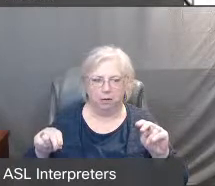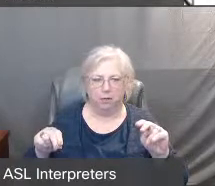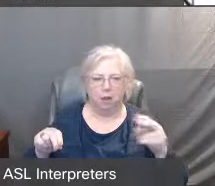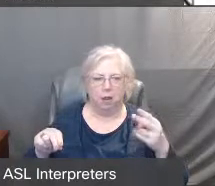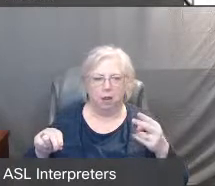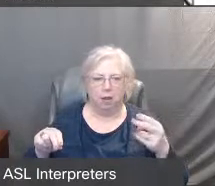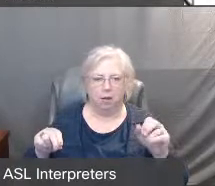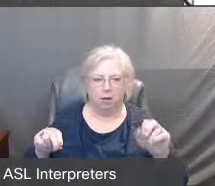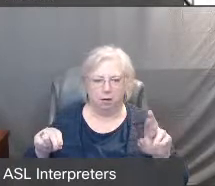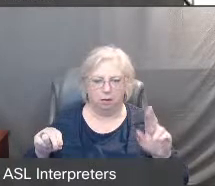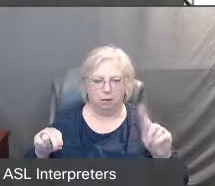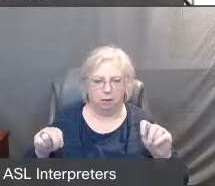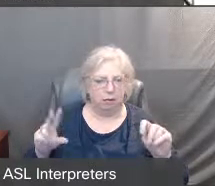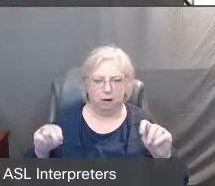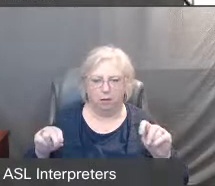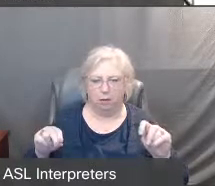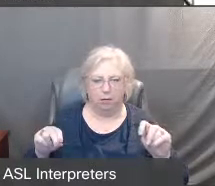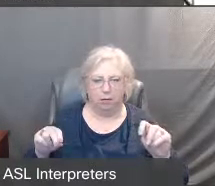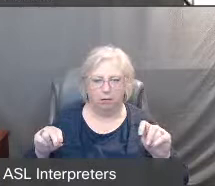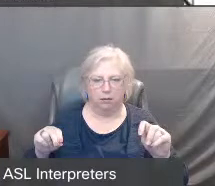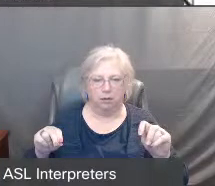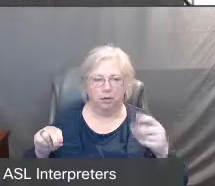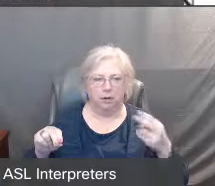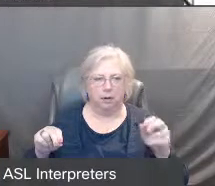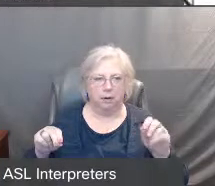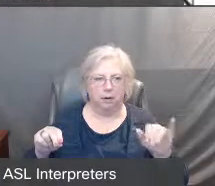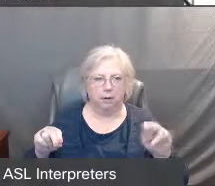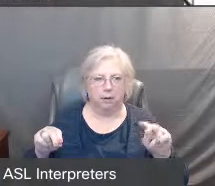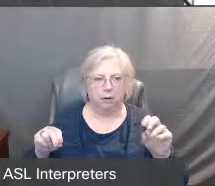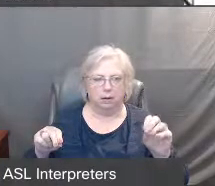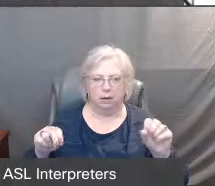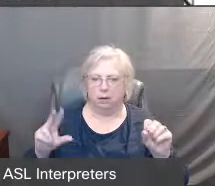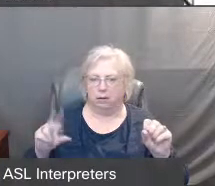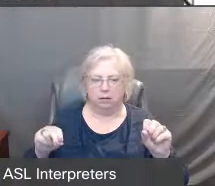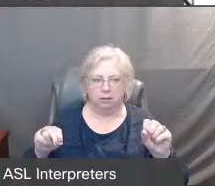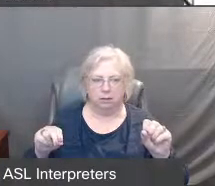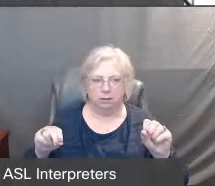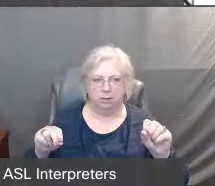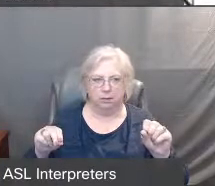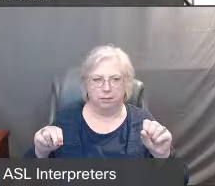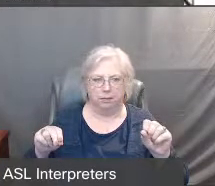Hart? No. Haynes? No.